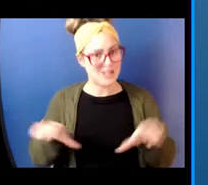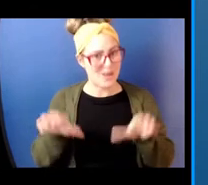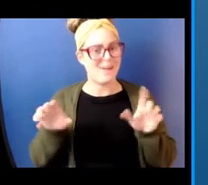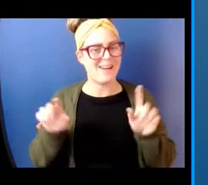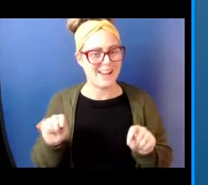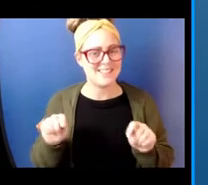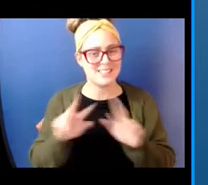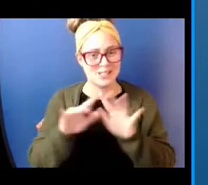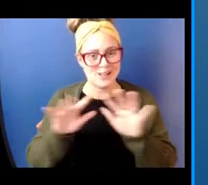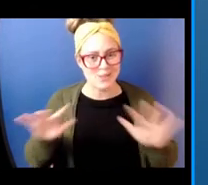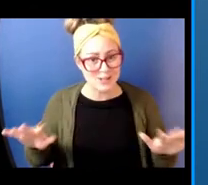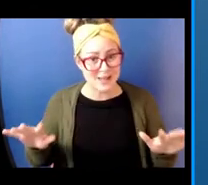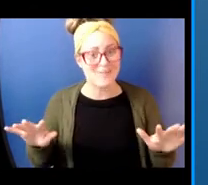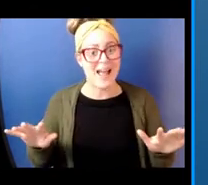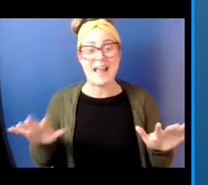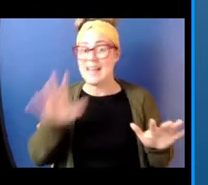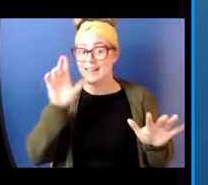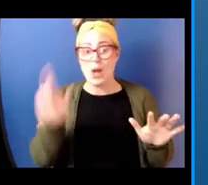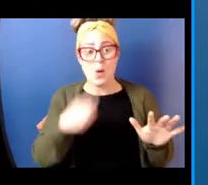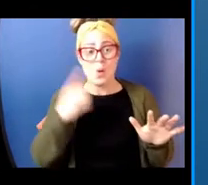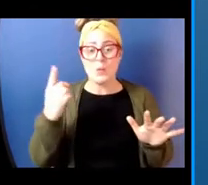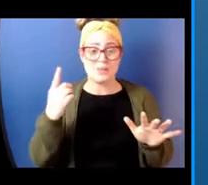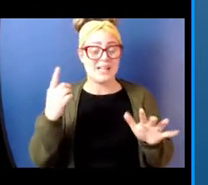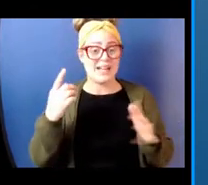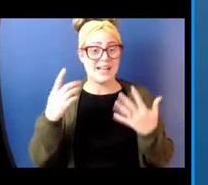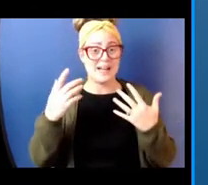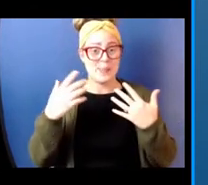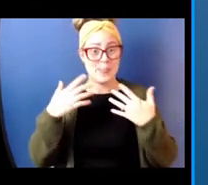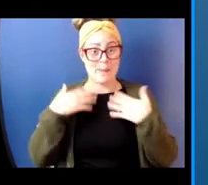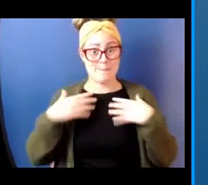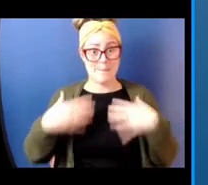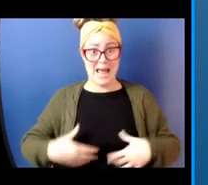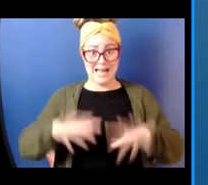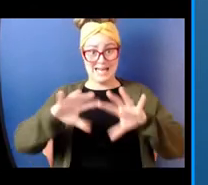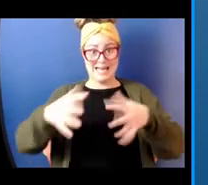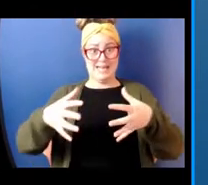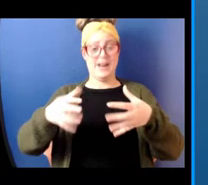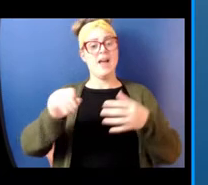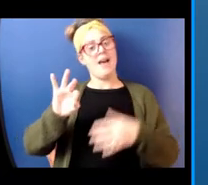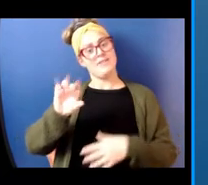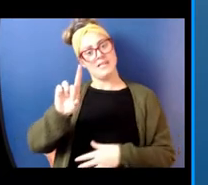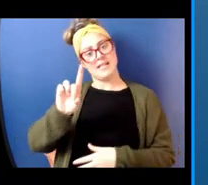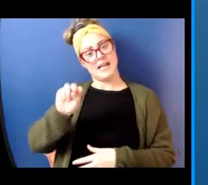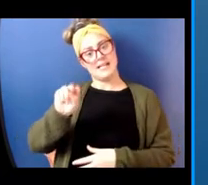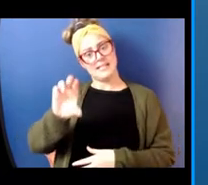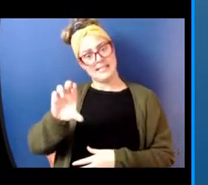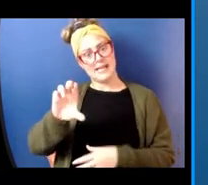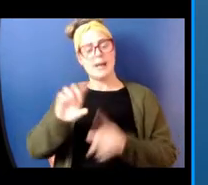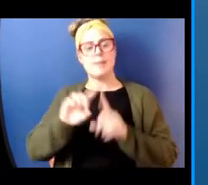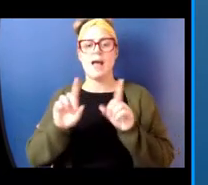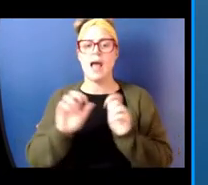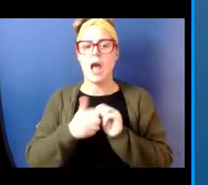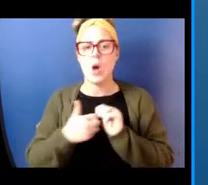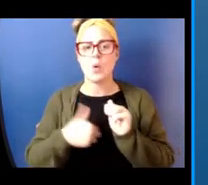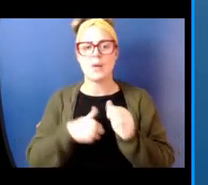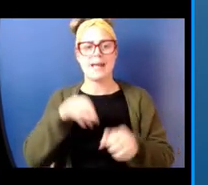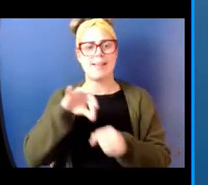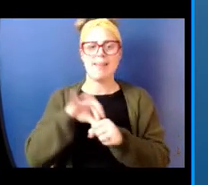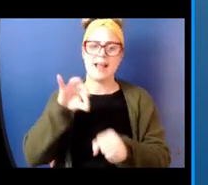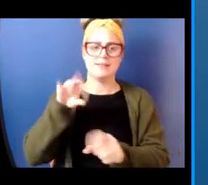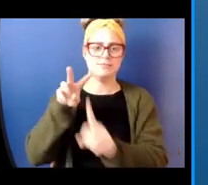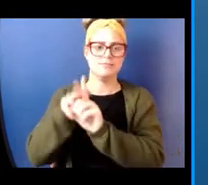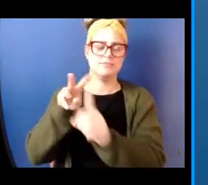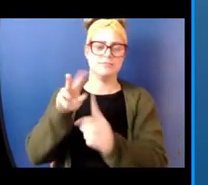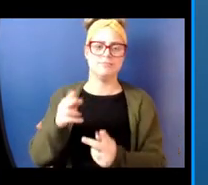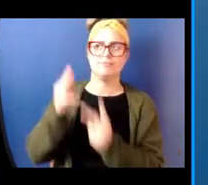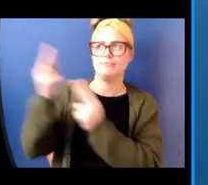Diversified not only the body of the DNC but also how we elect the president of the United States so uh